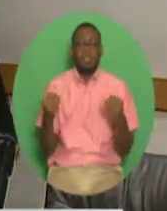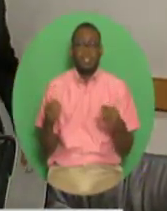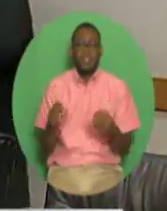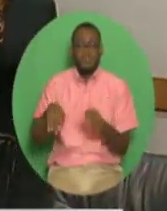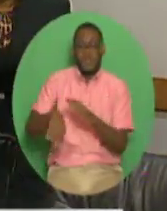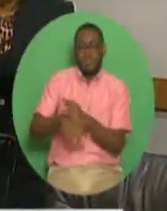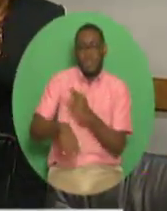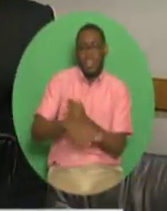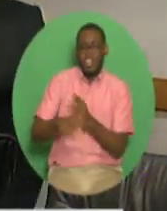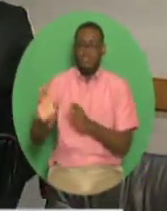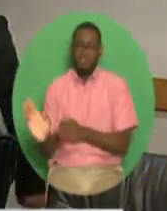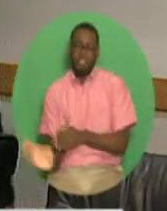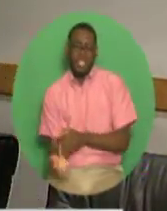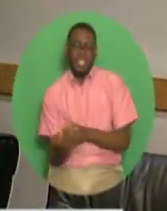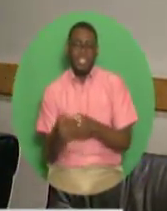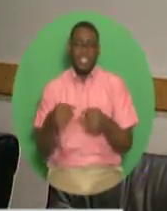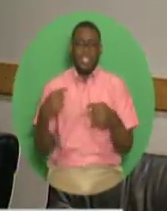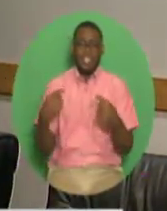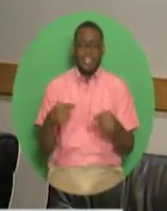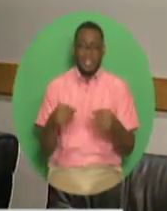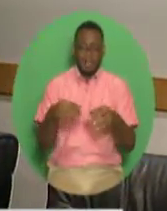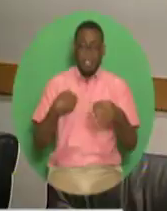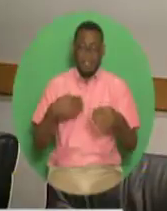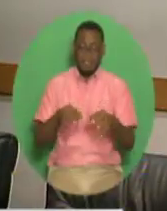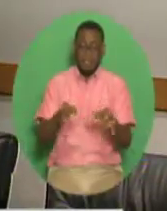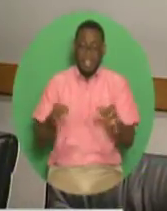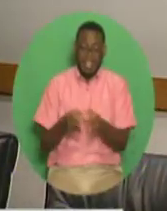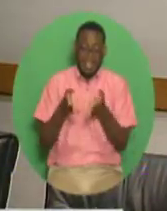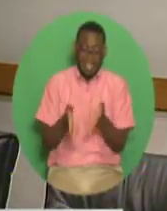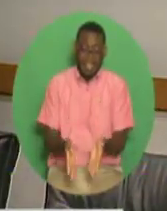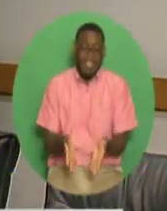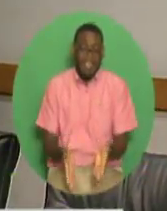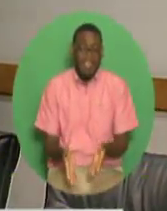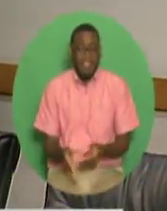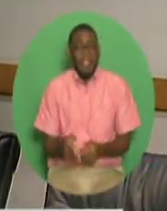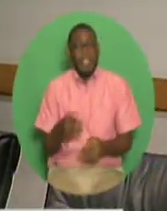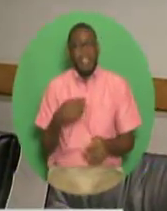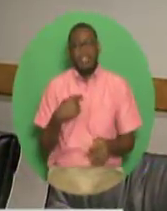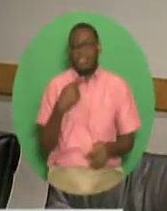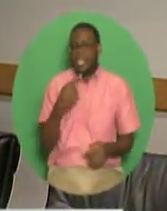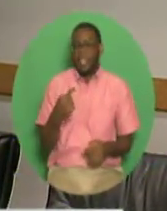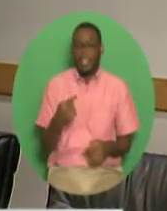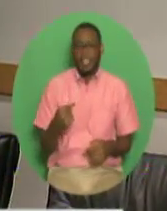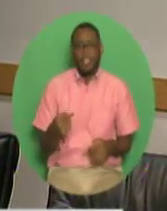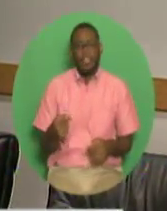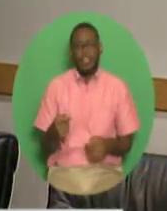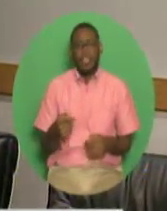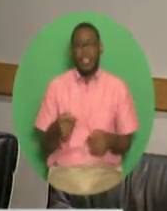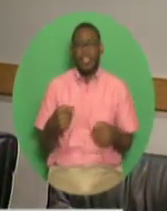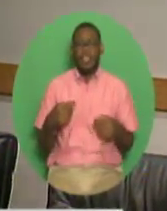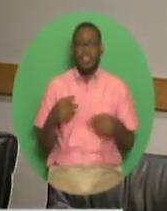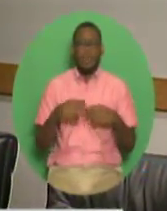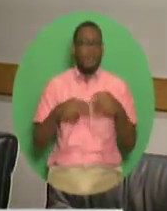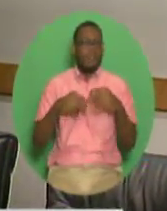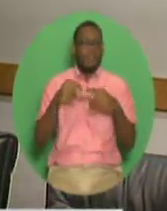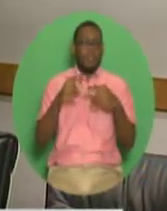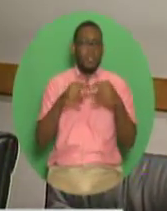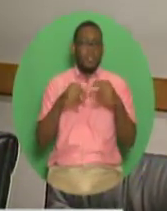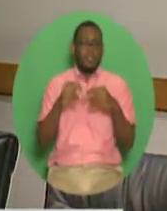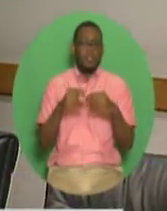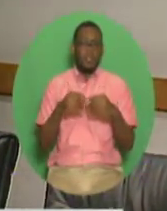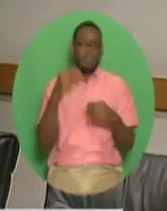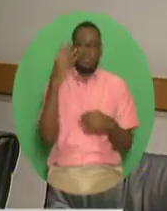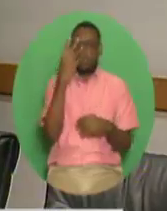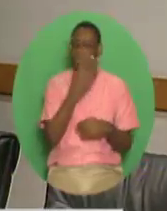for 10 years. Right? The foundation has been done. There's a contractor that was given the contract, SRI Construction, 10 years ago. When I